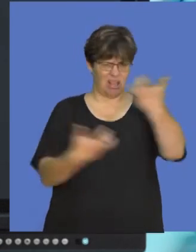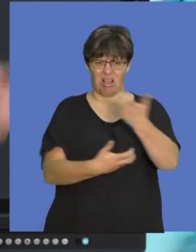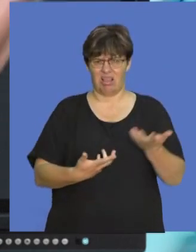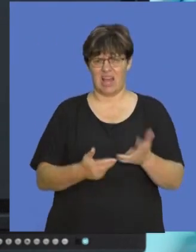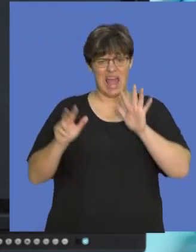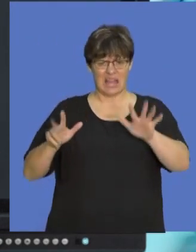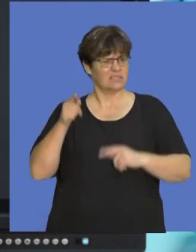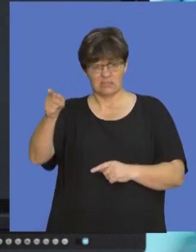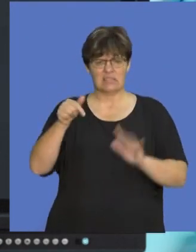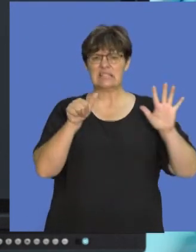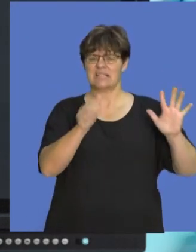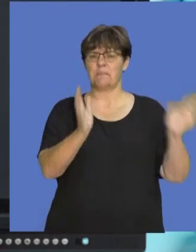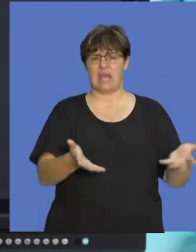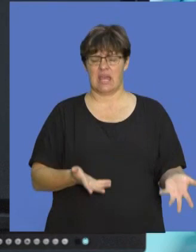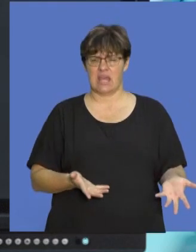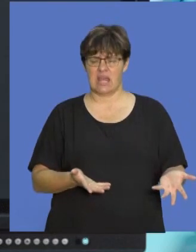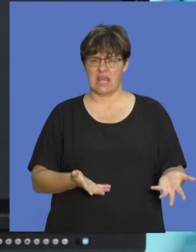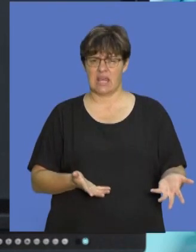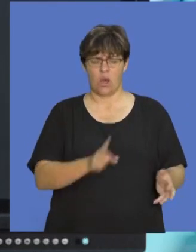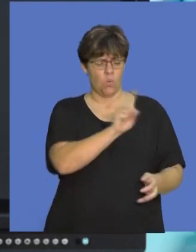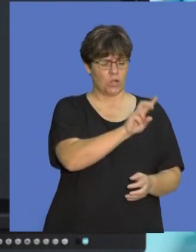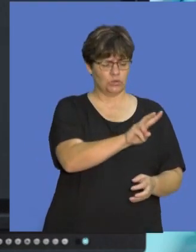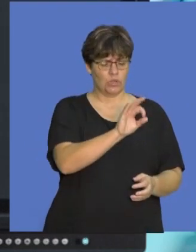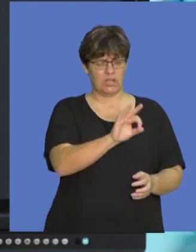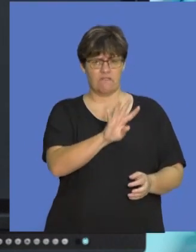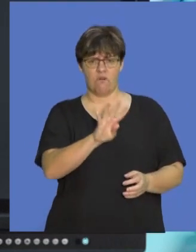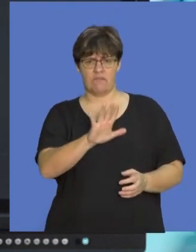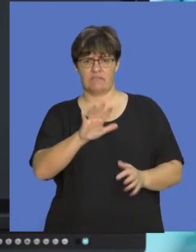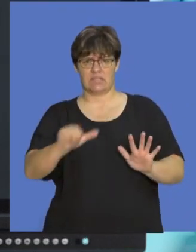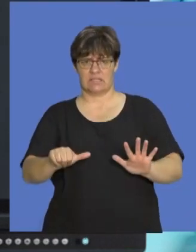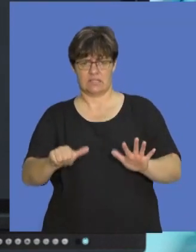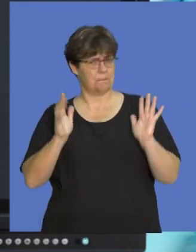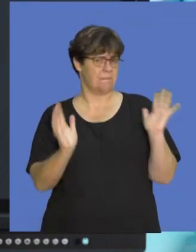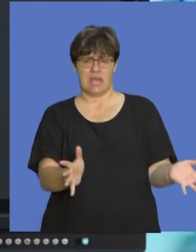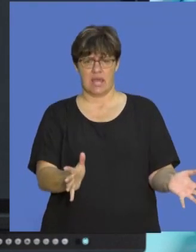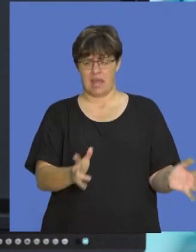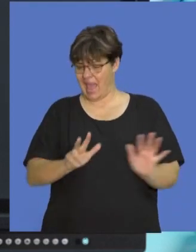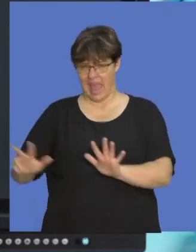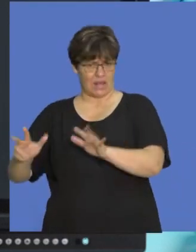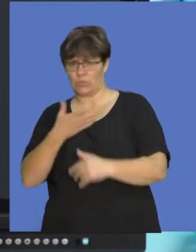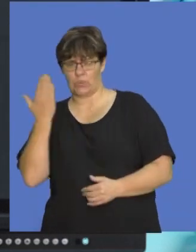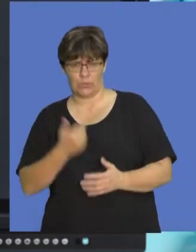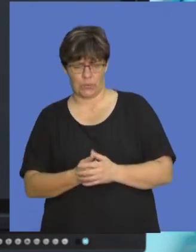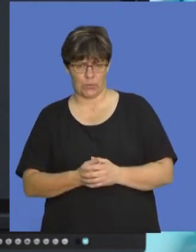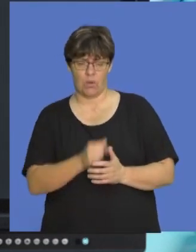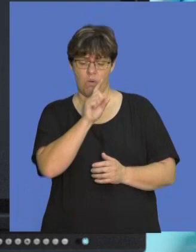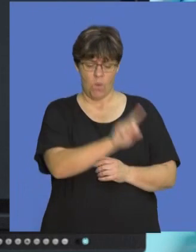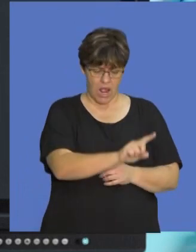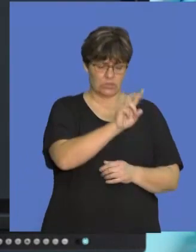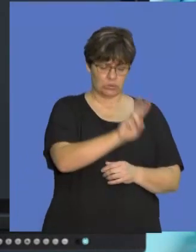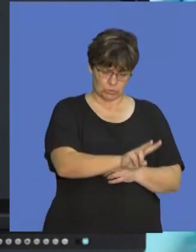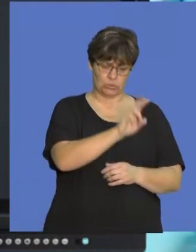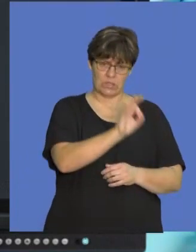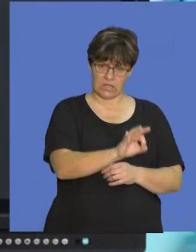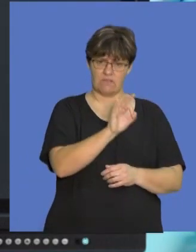this type of die. This type of die only has those 6 numbers. 1, 2,